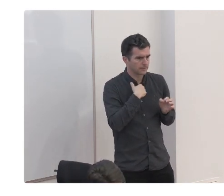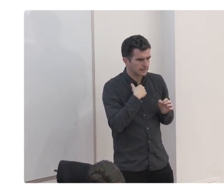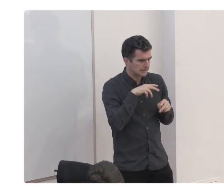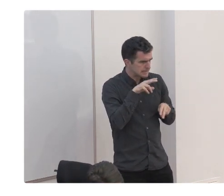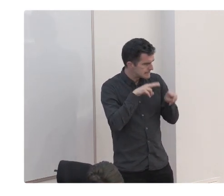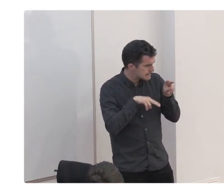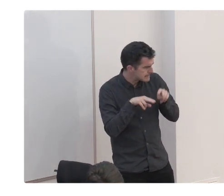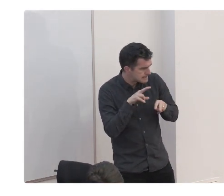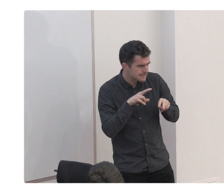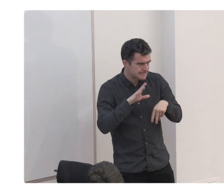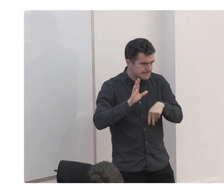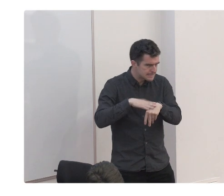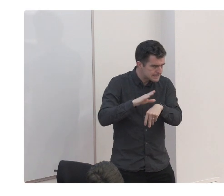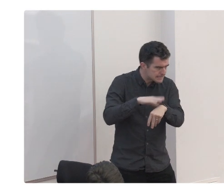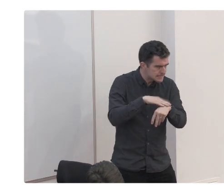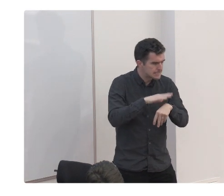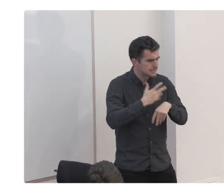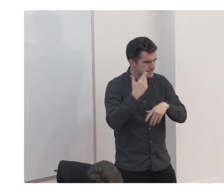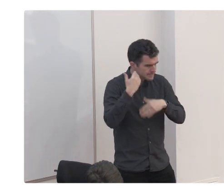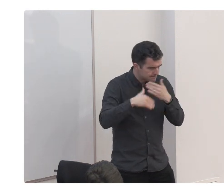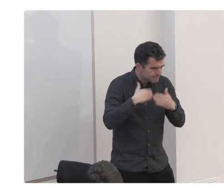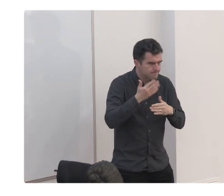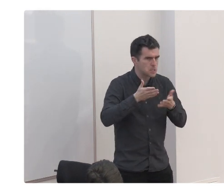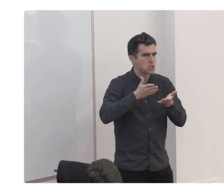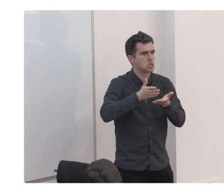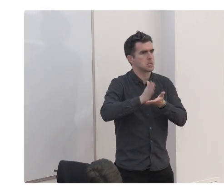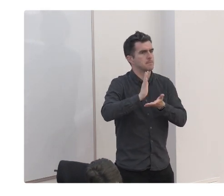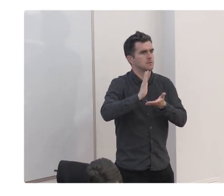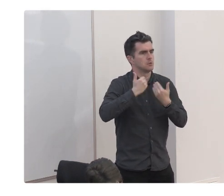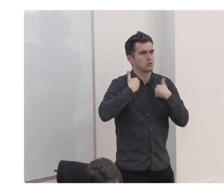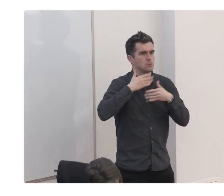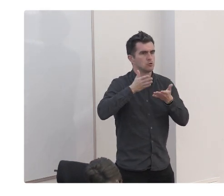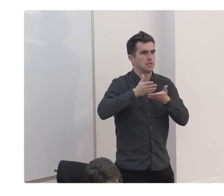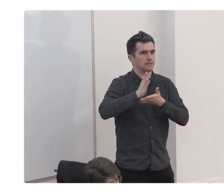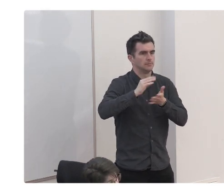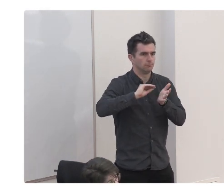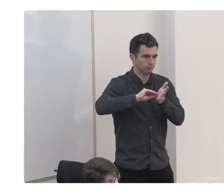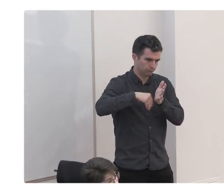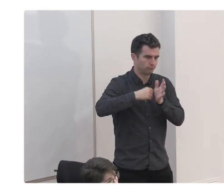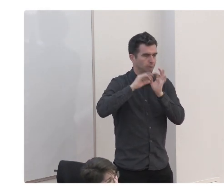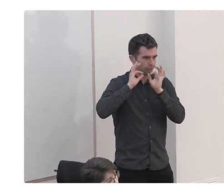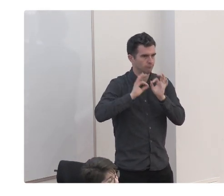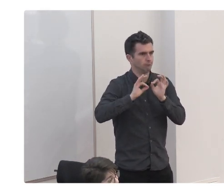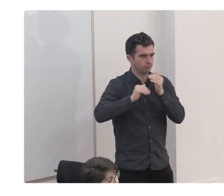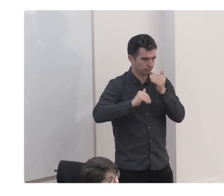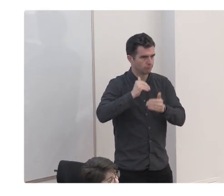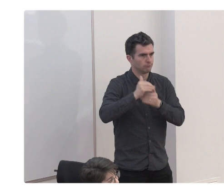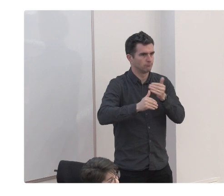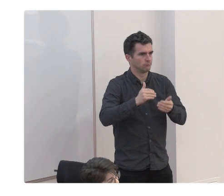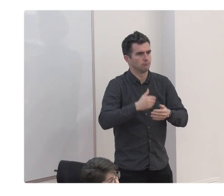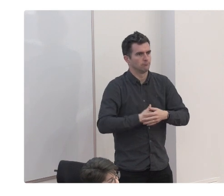the for people with disability. This ministry had the job to monitor all